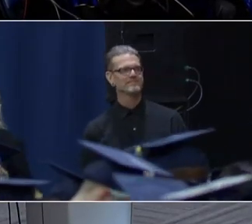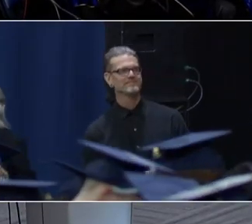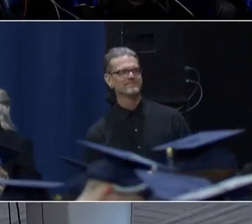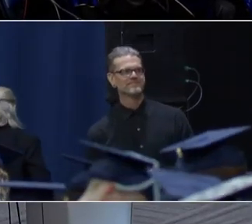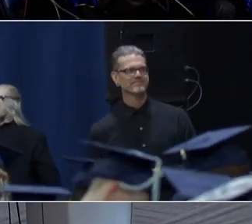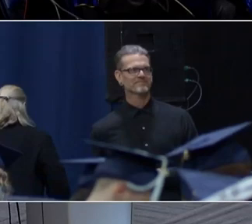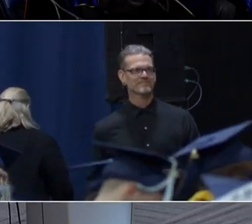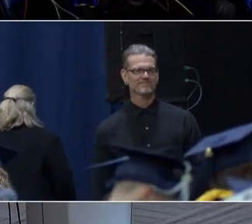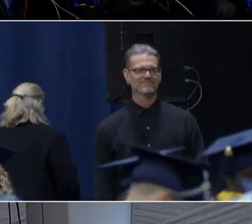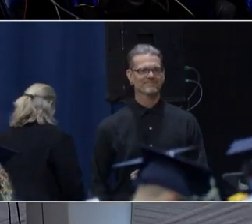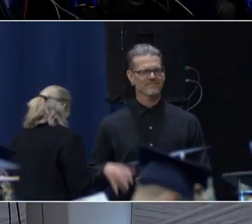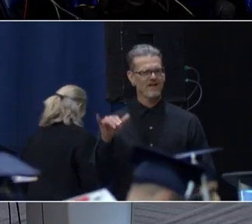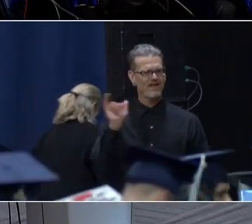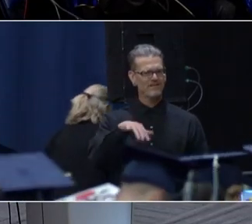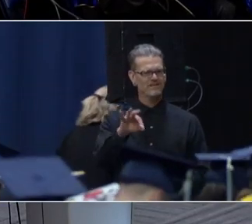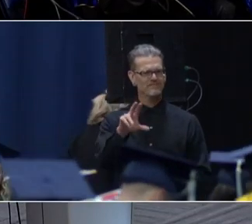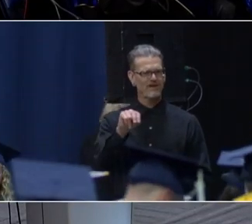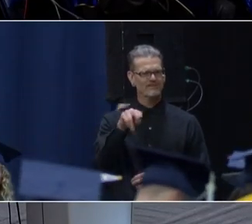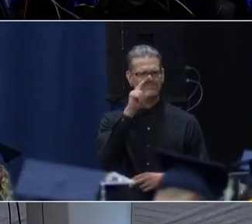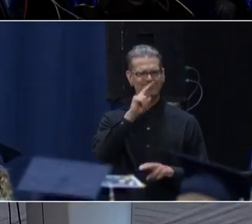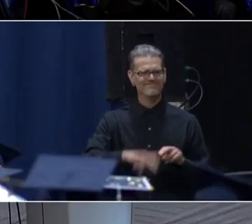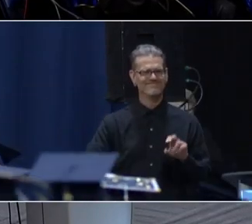Was fun.